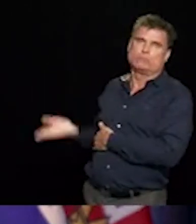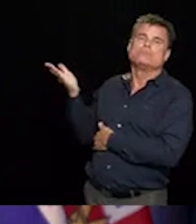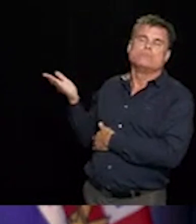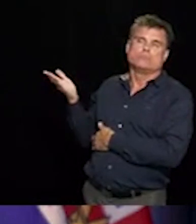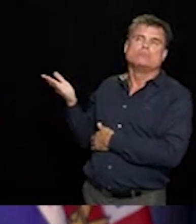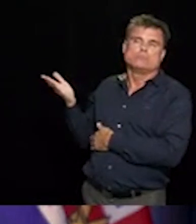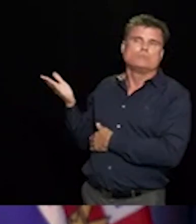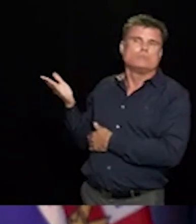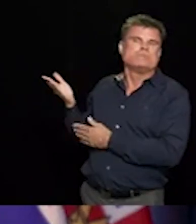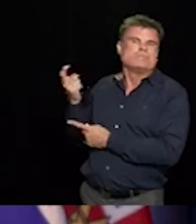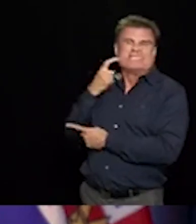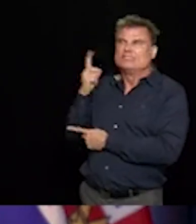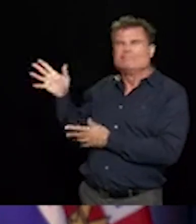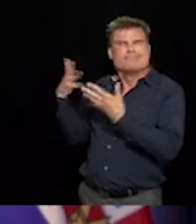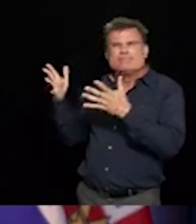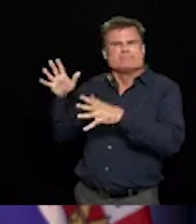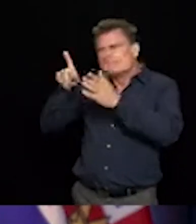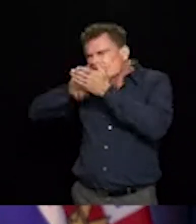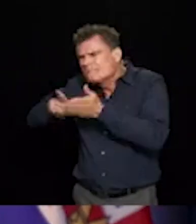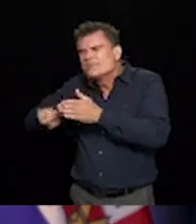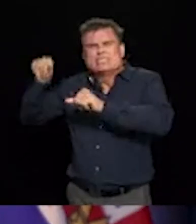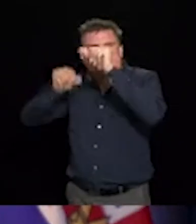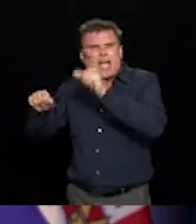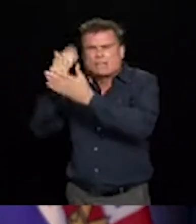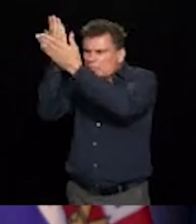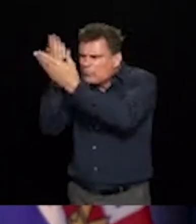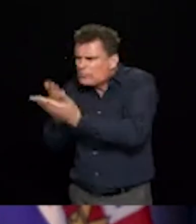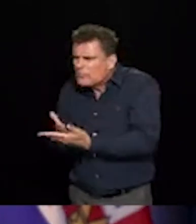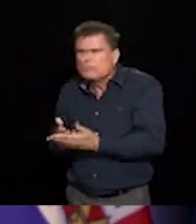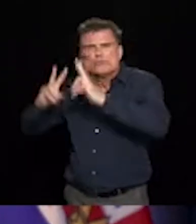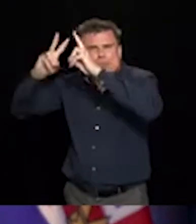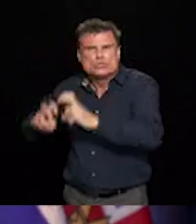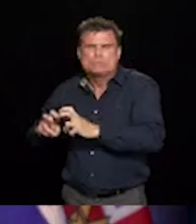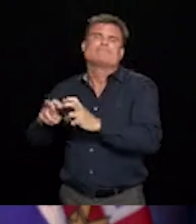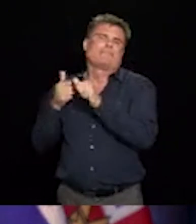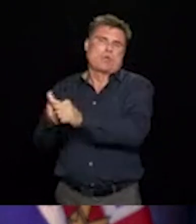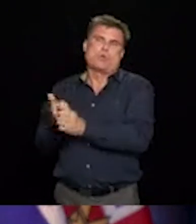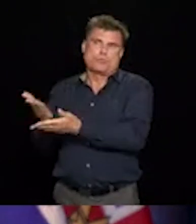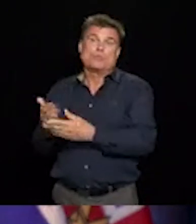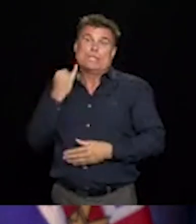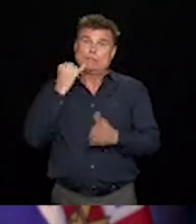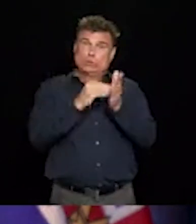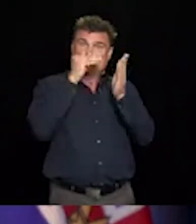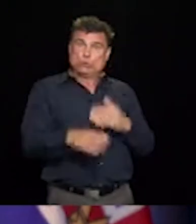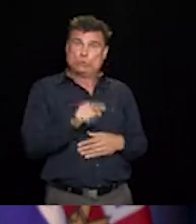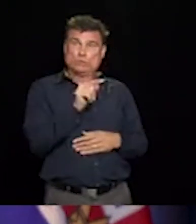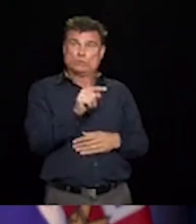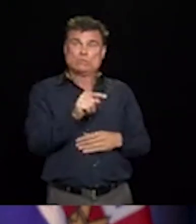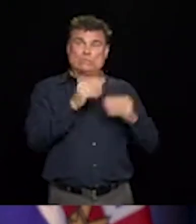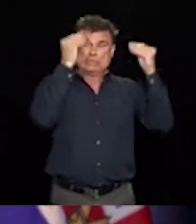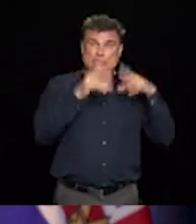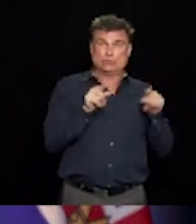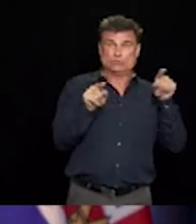far. But, you know, look, in an individual interaction between a teacher and a student, where both agree it might be more